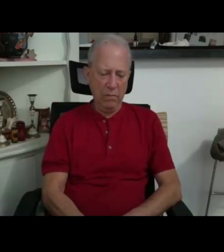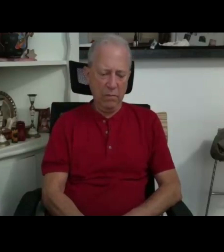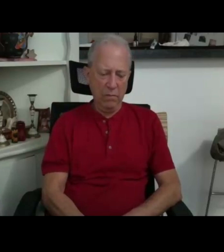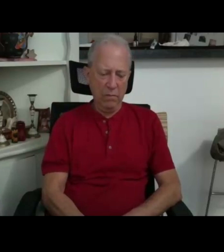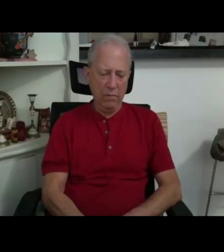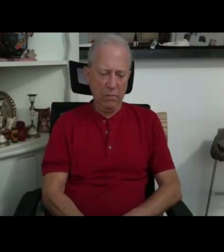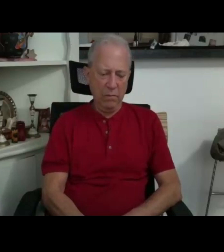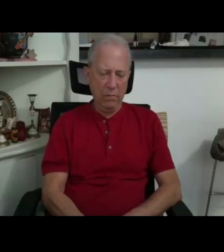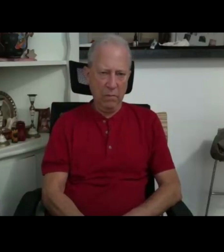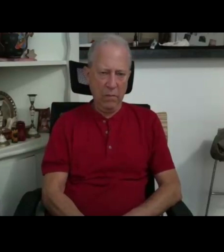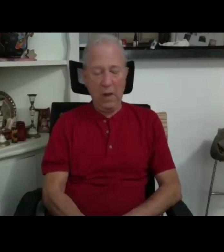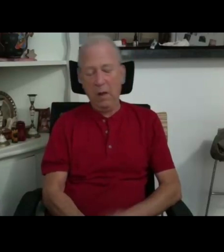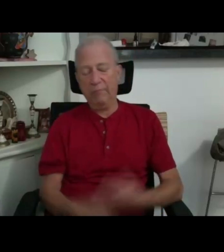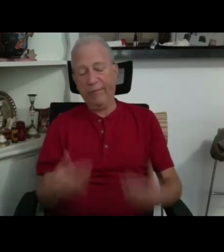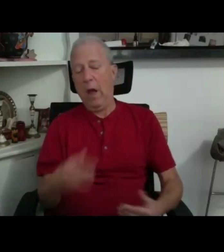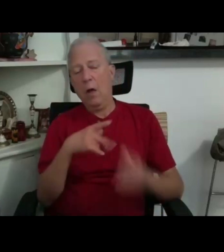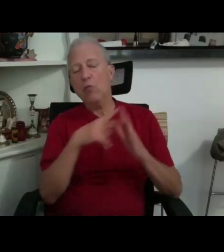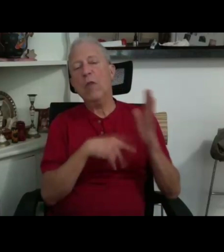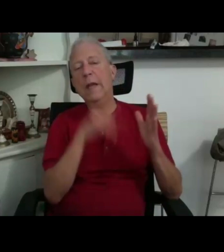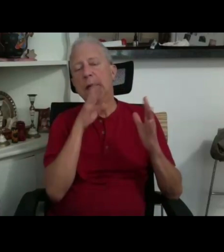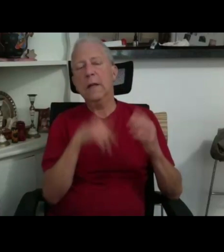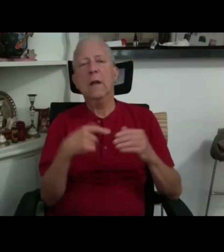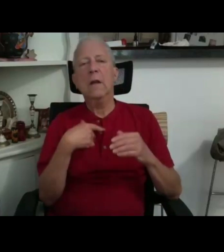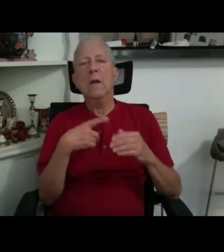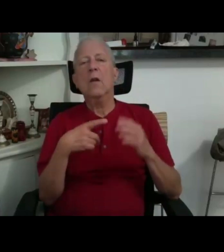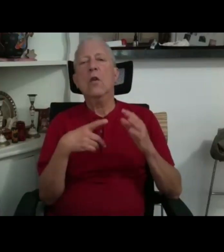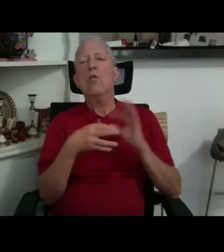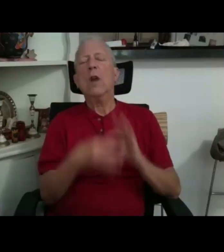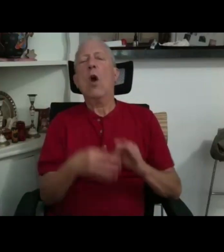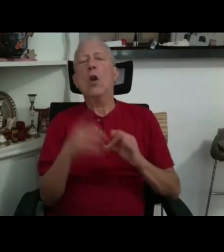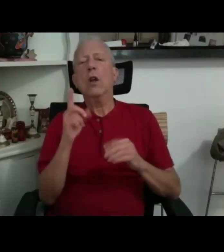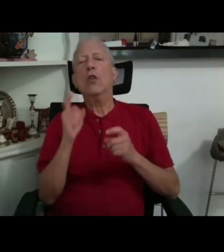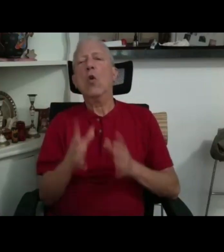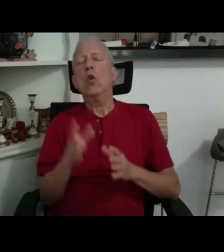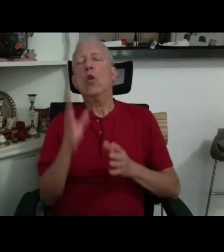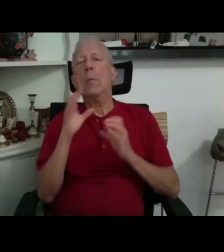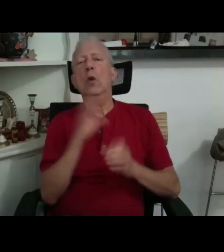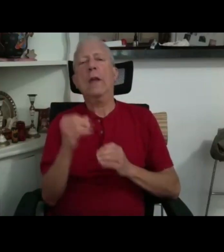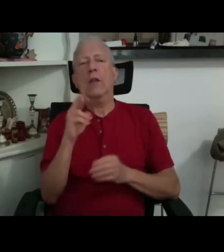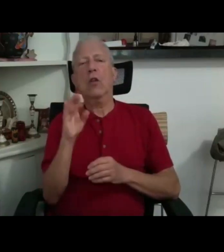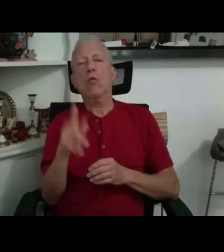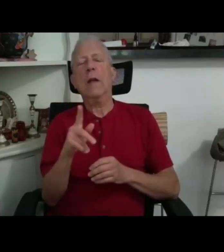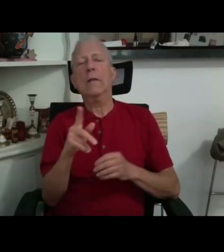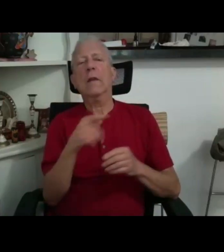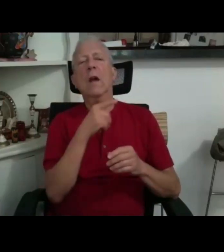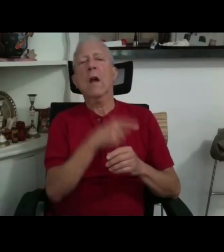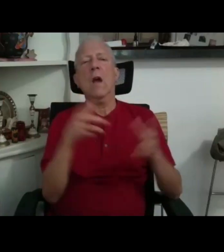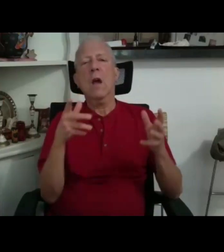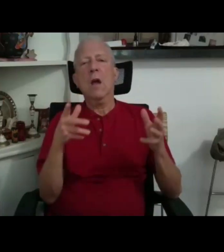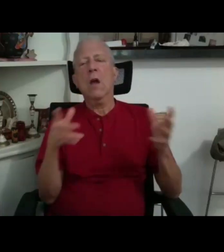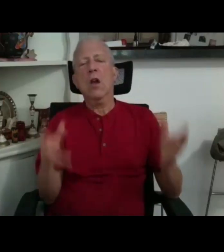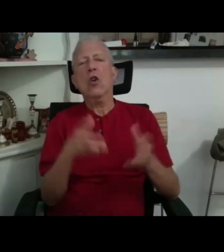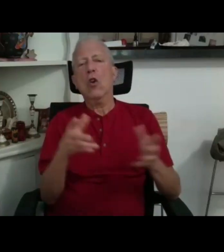All right, I can read it instead. Okay, so regarding donor communication and risk, Danielle would encourage direct and